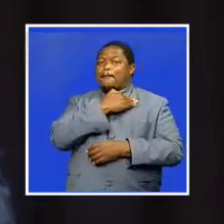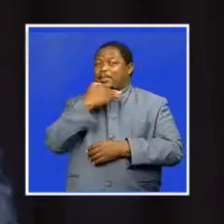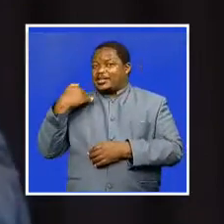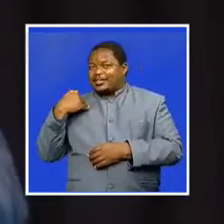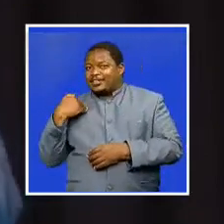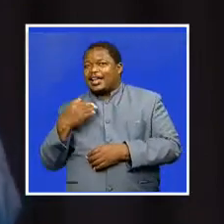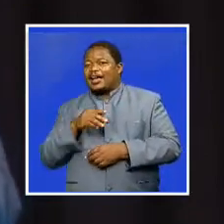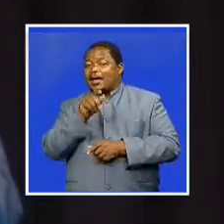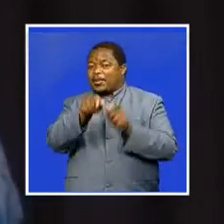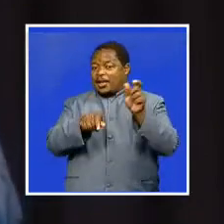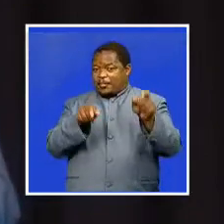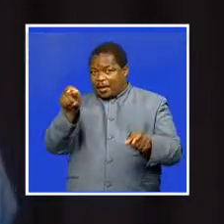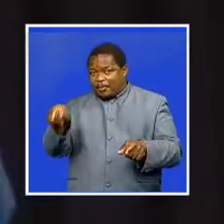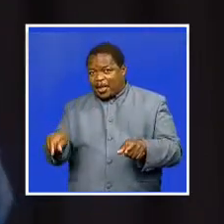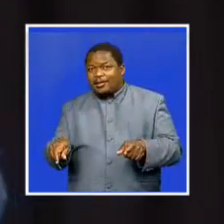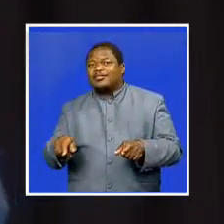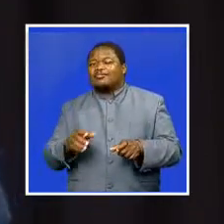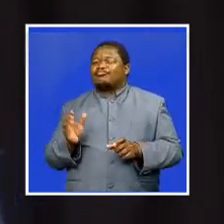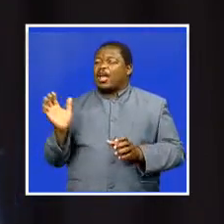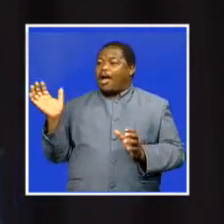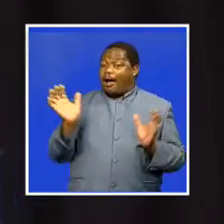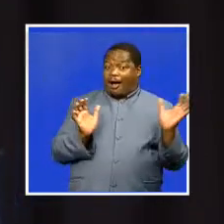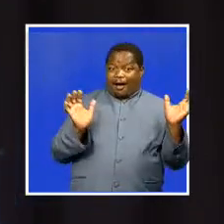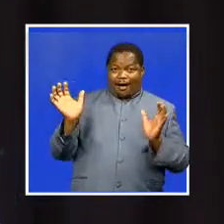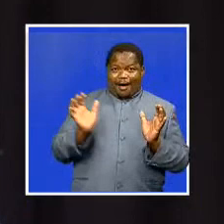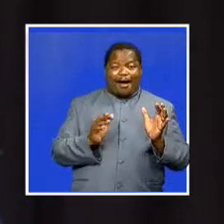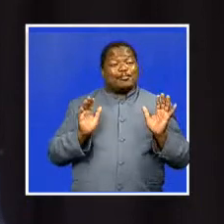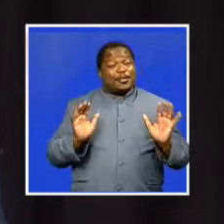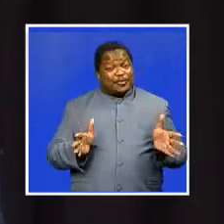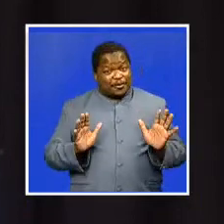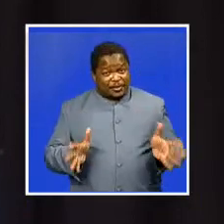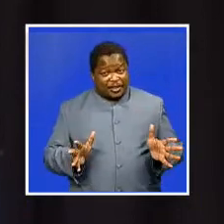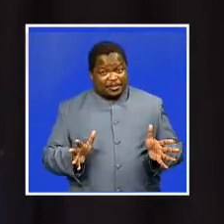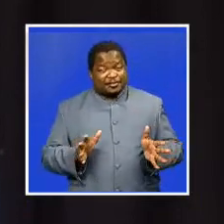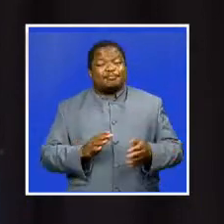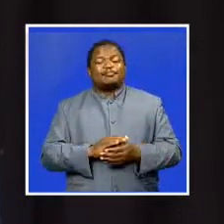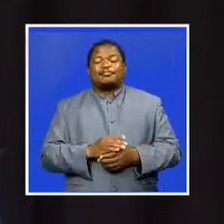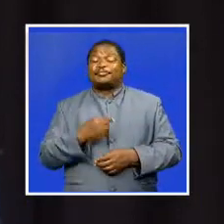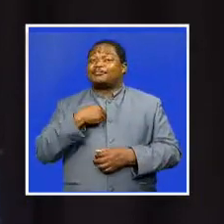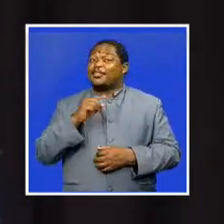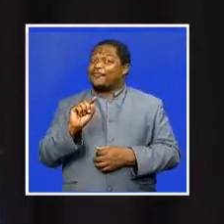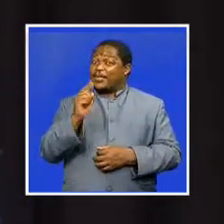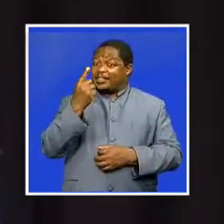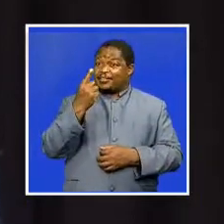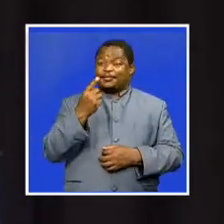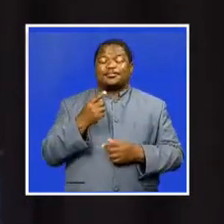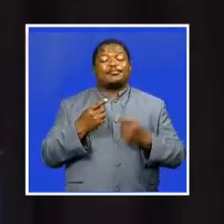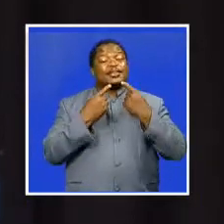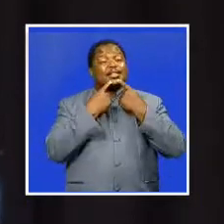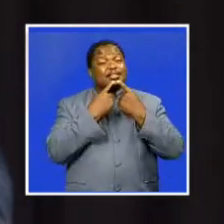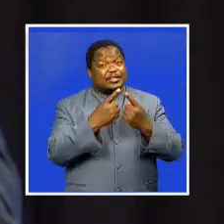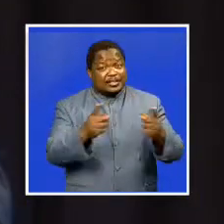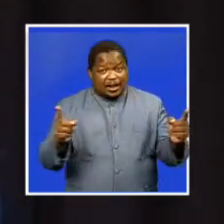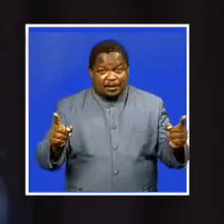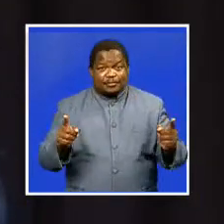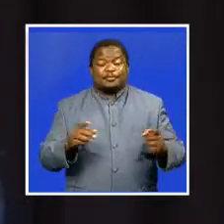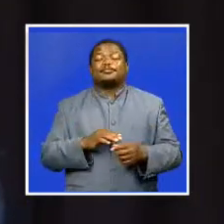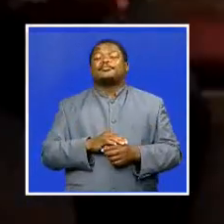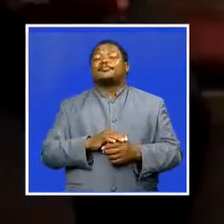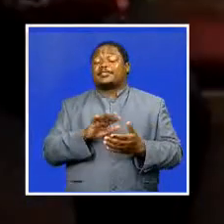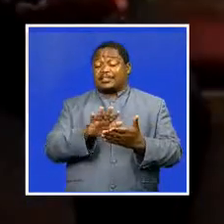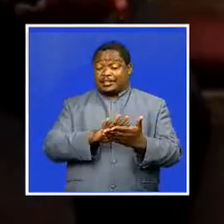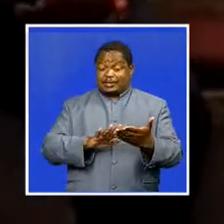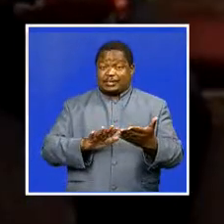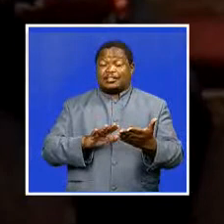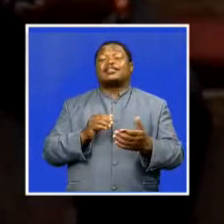nkulumo yami lengilungisile ngesilungu angicale nje ngekuphawula bekunene ukuthi livela kangwane